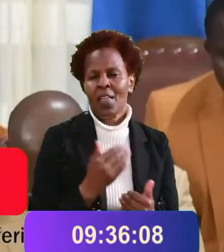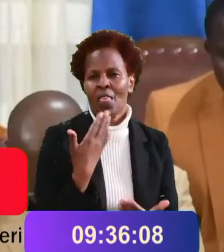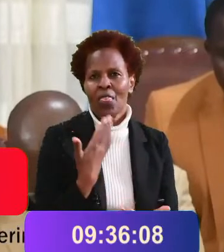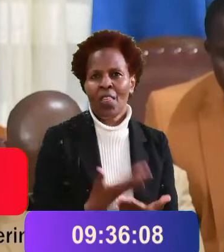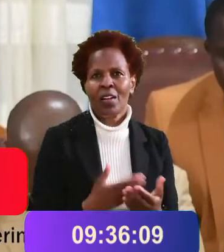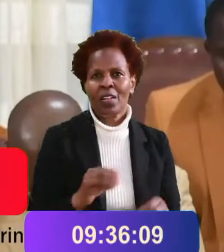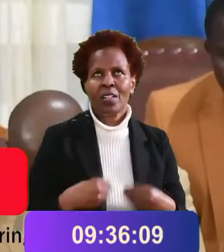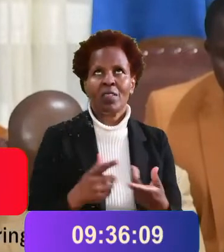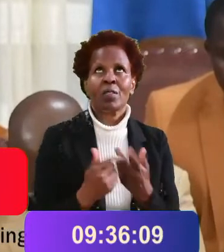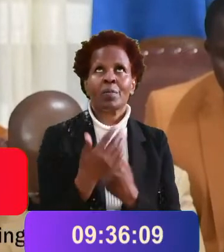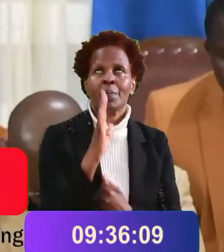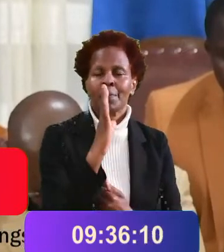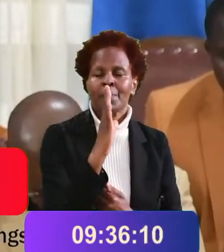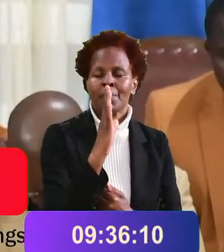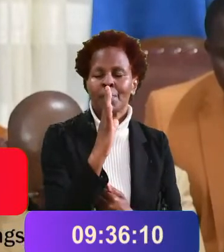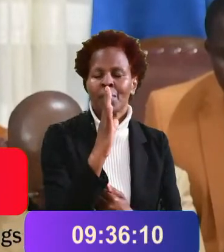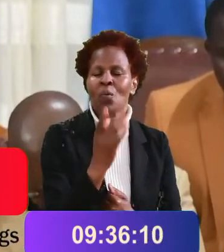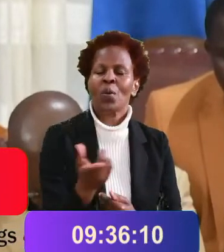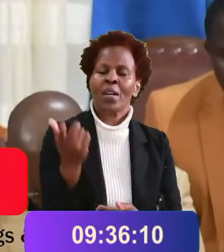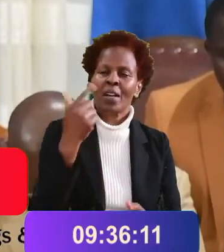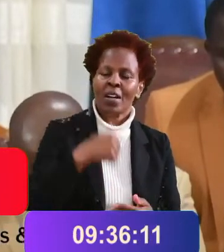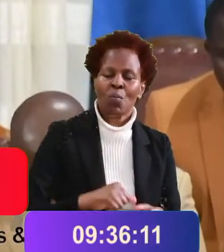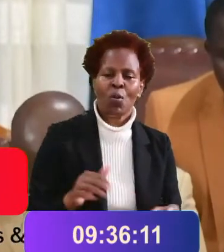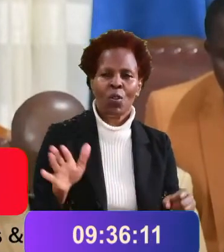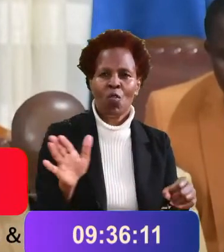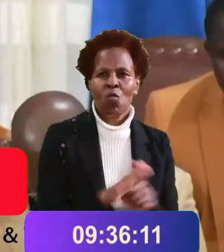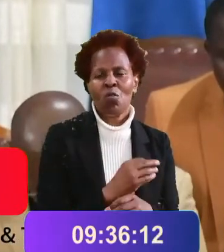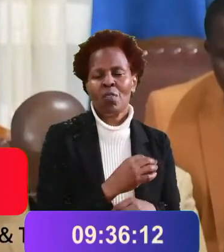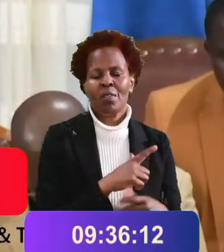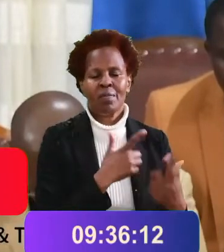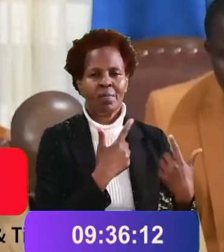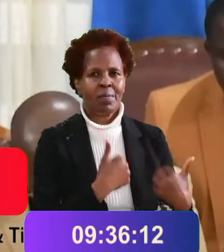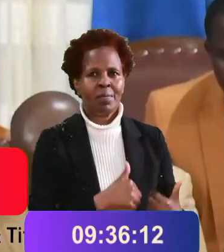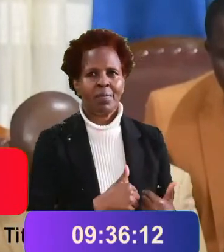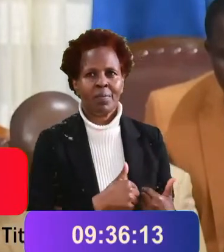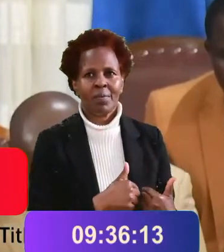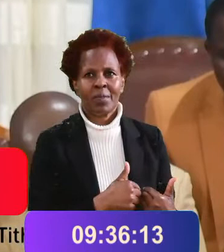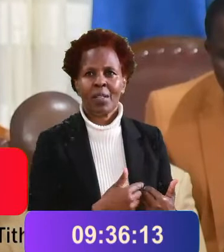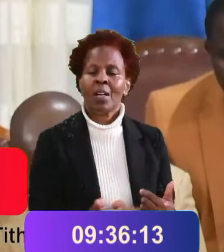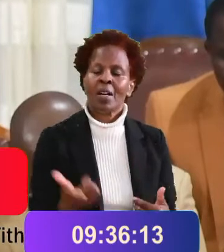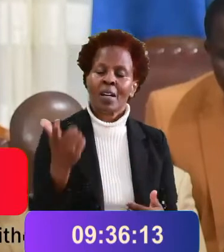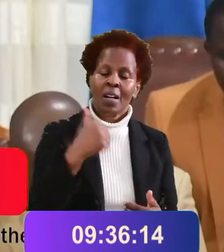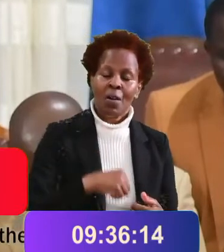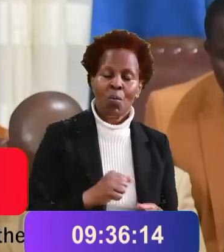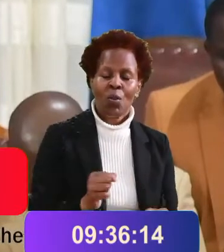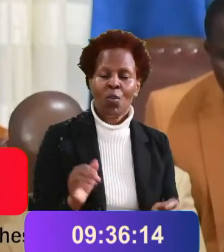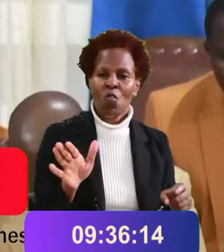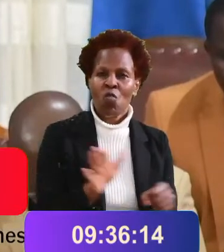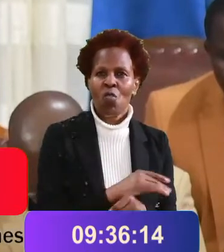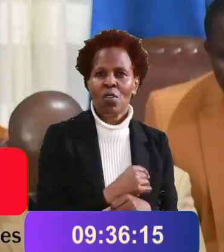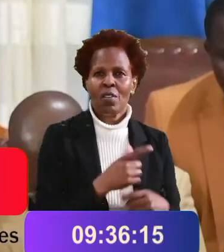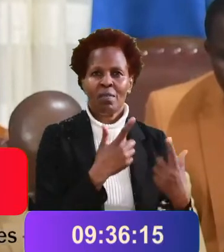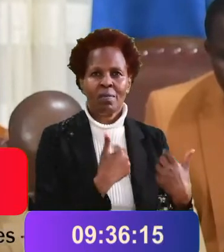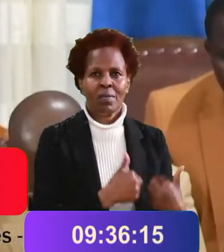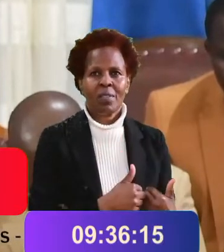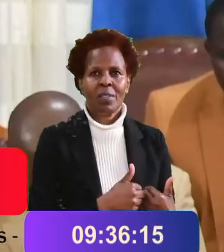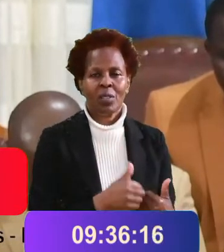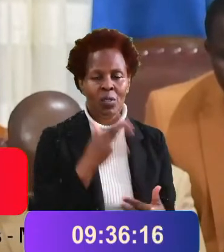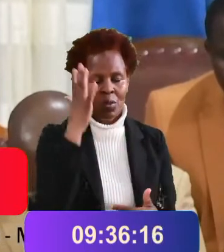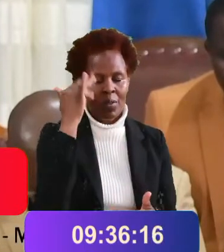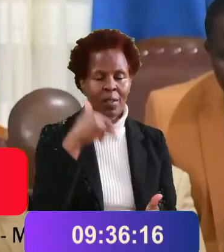thanksgiving to you, may we come with full hearts. May we come with full hearts,